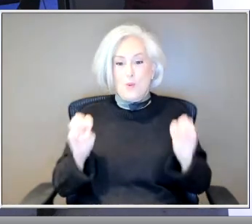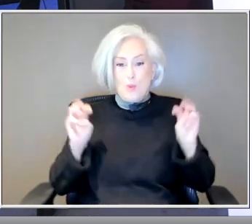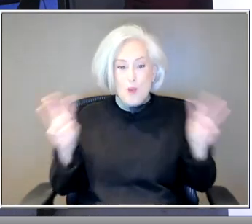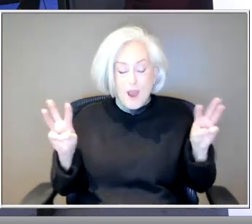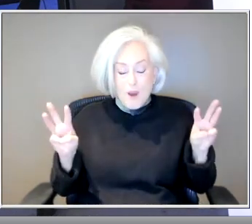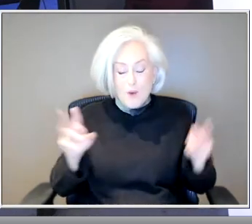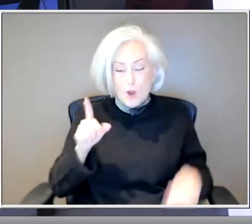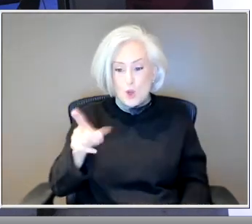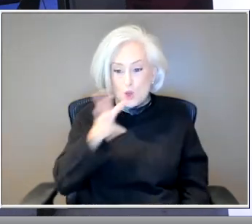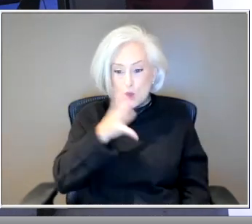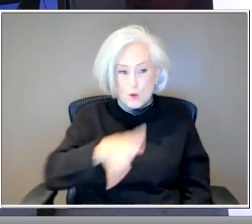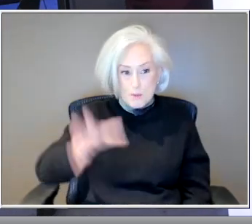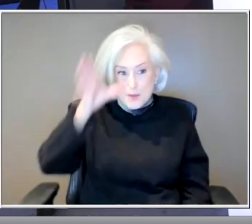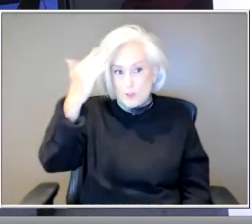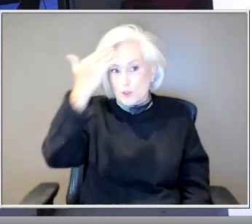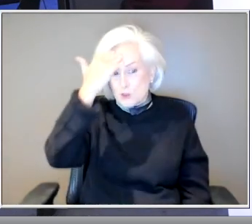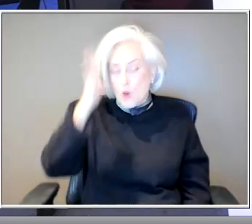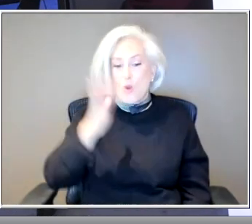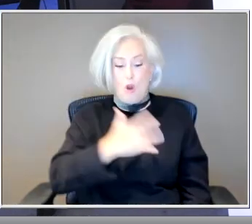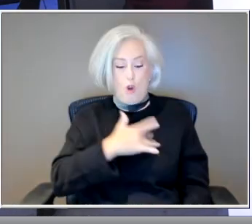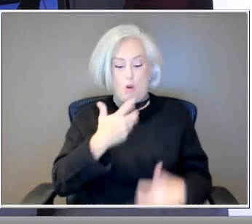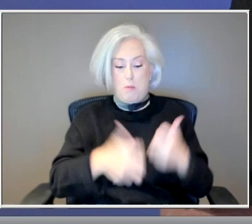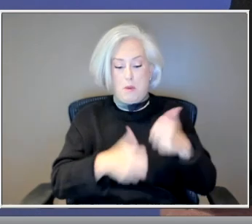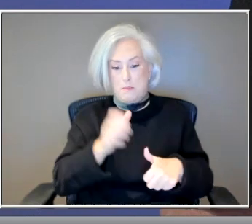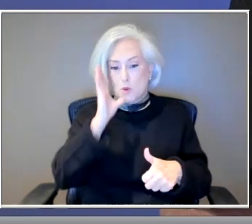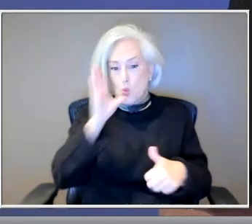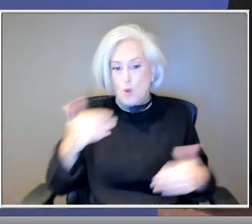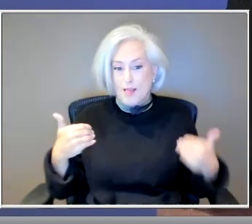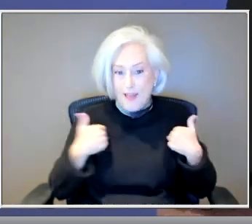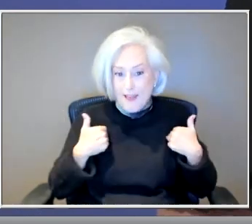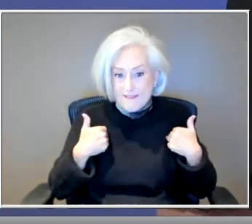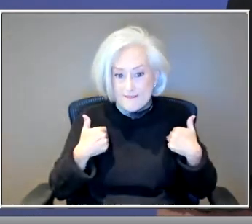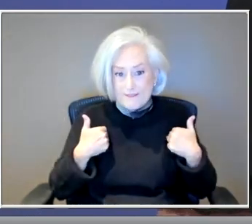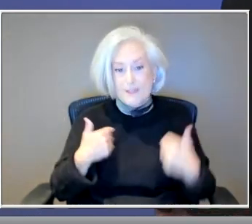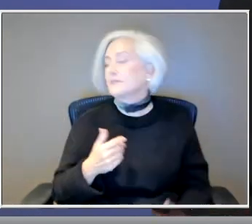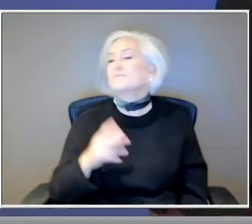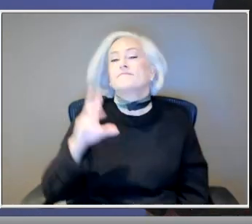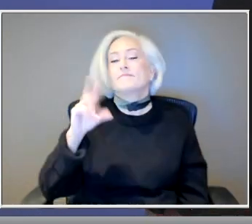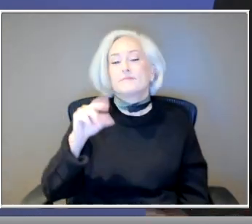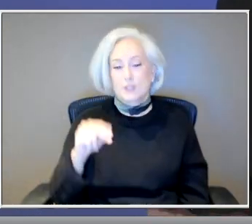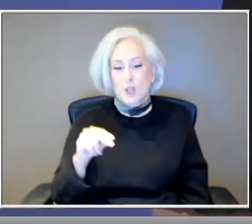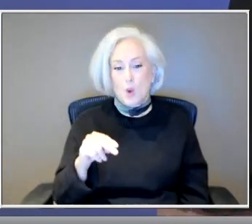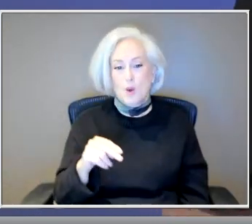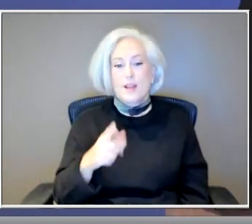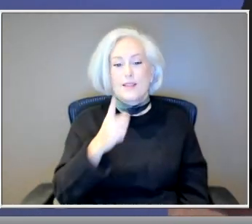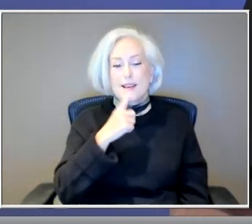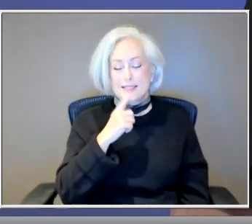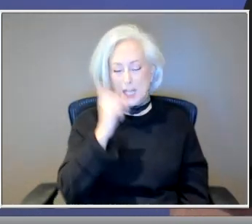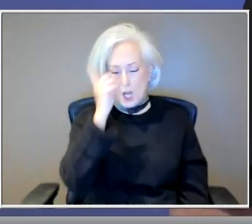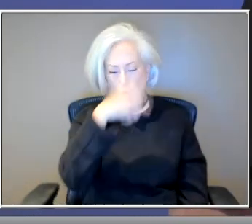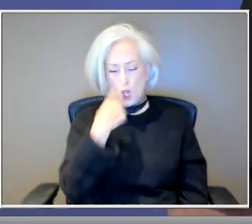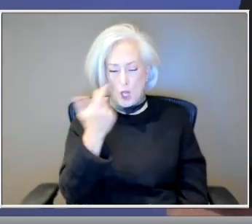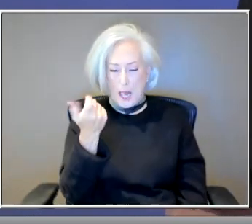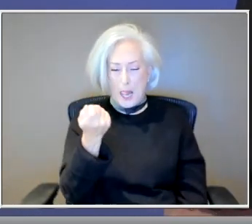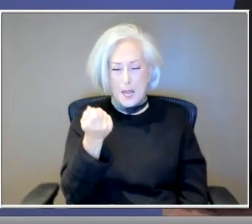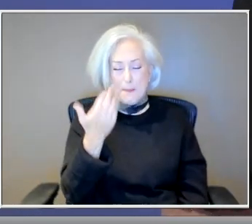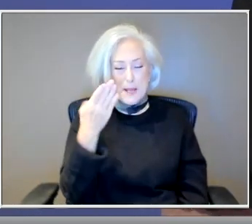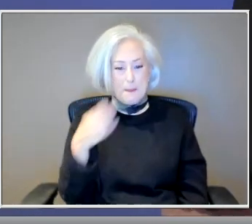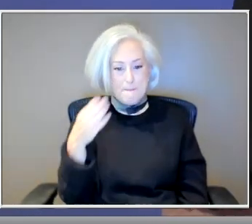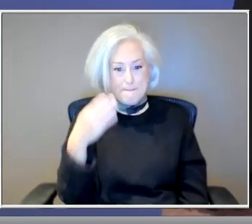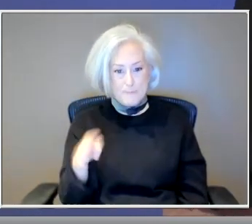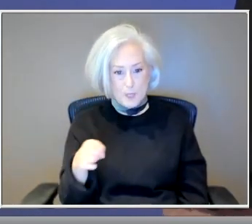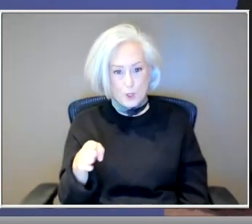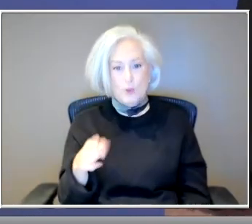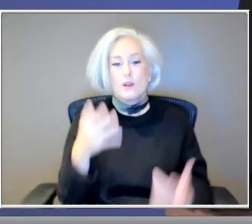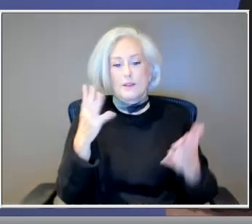problems when you were born? Is that No, they 'cause didn't. Back then, Yeah, they said that I looked a little bit blue, and so they wanted to check